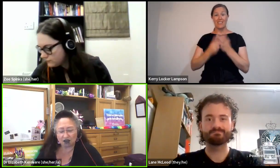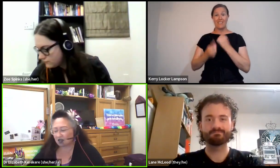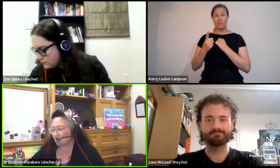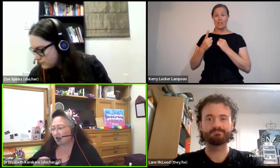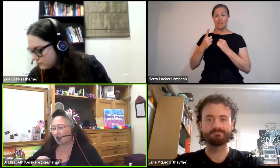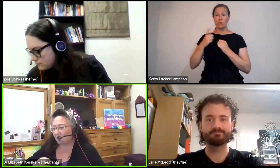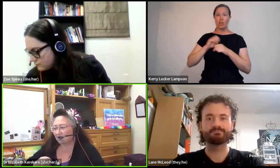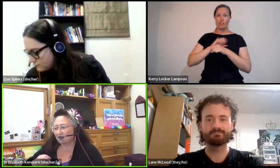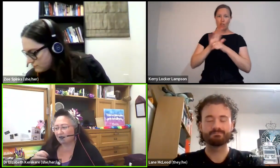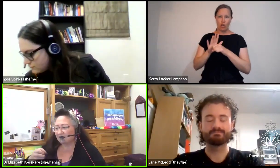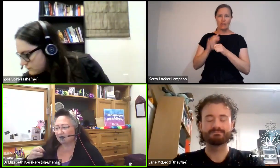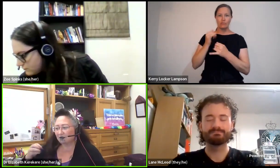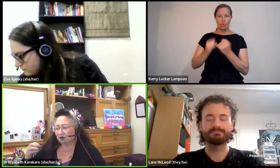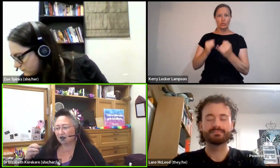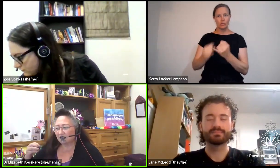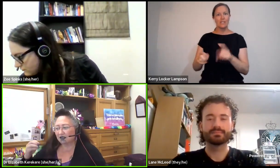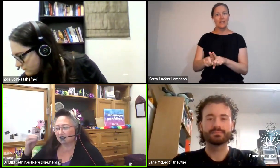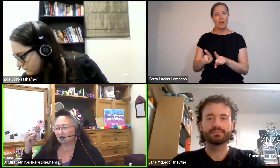of COVID,